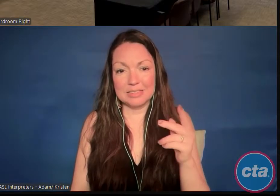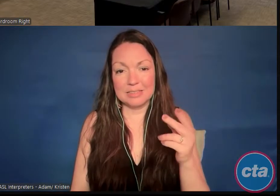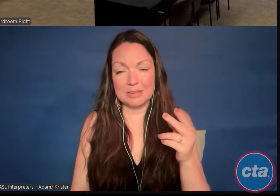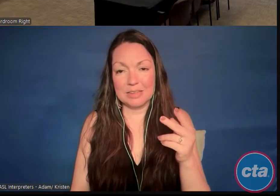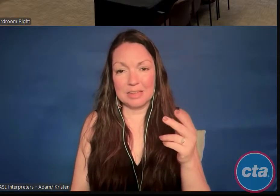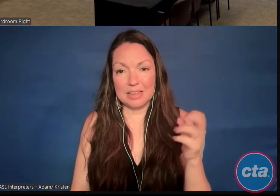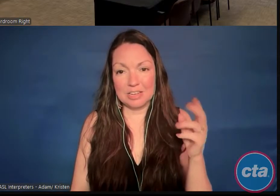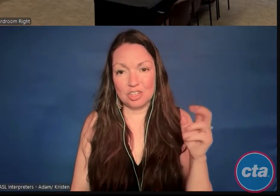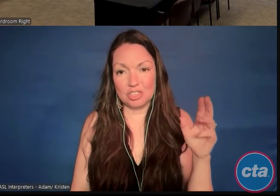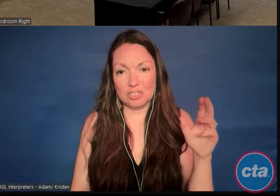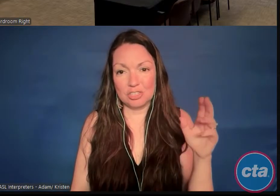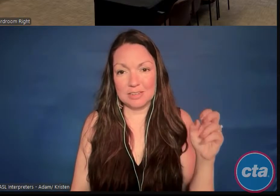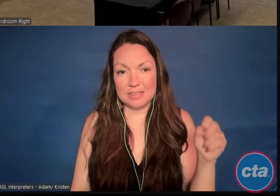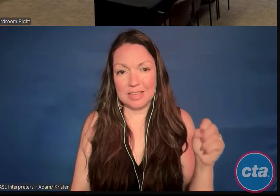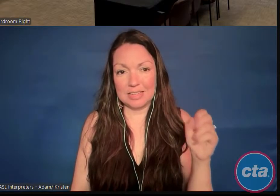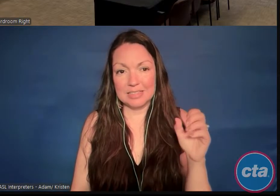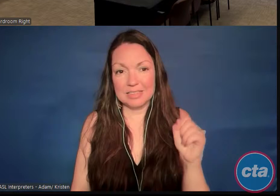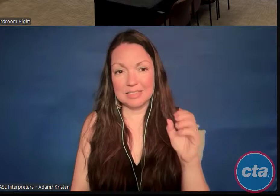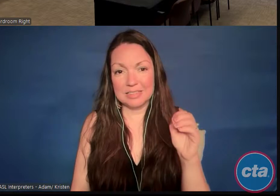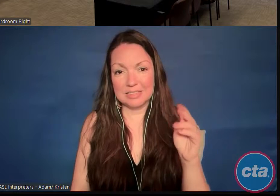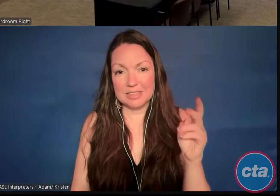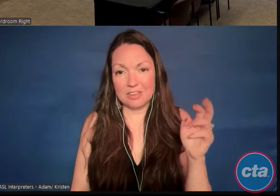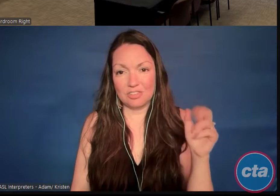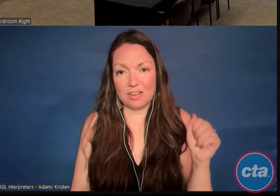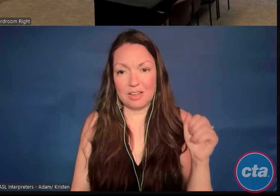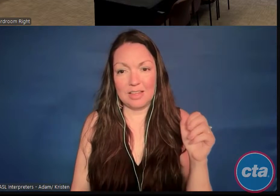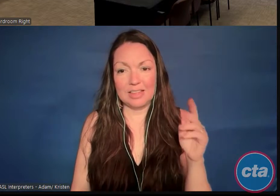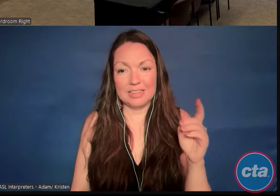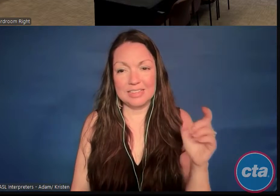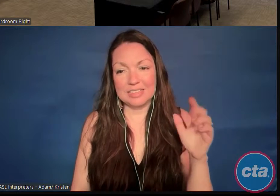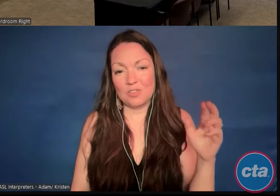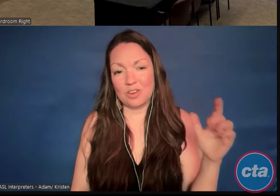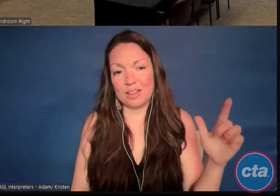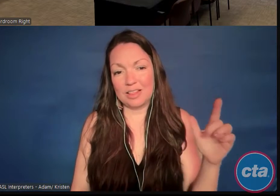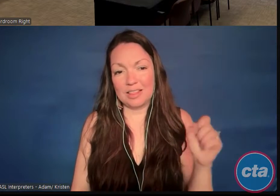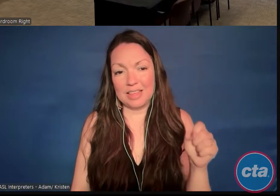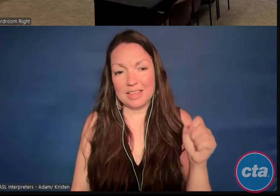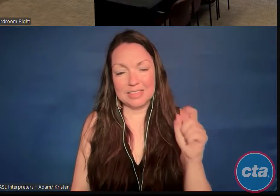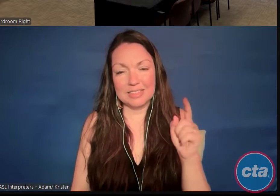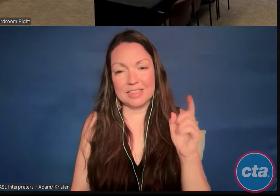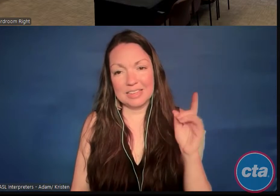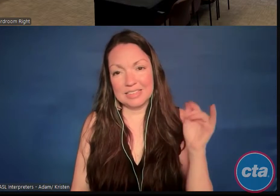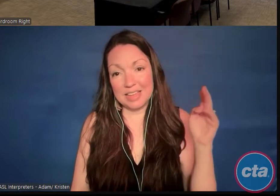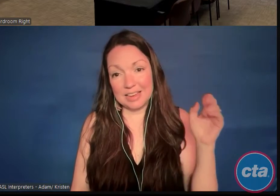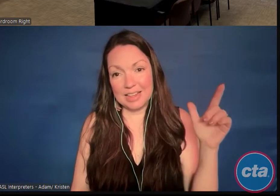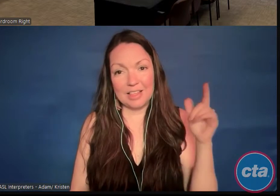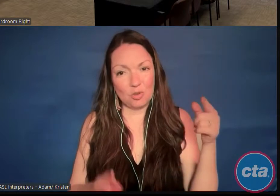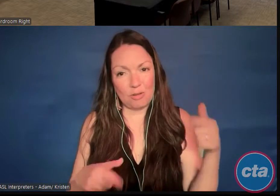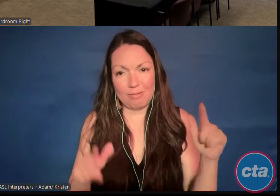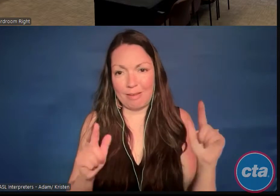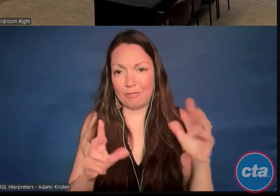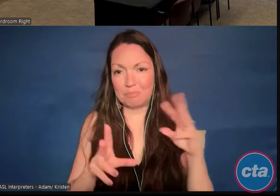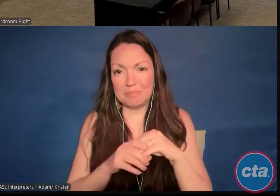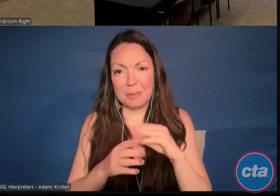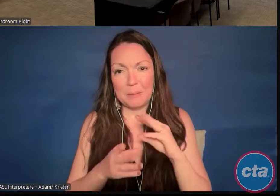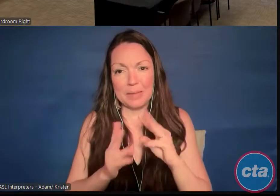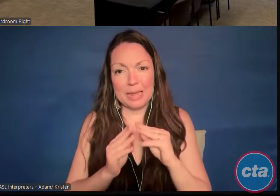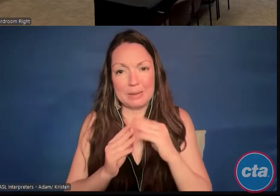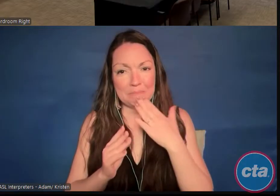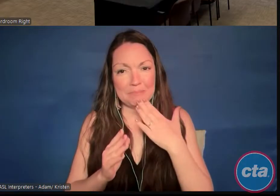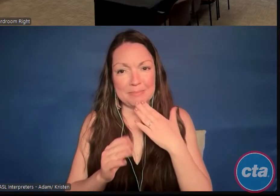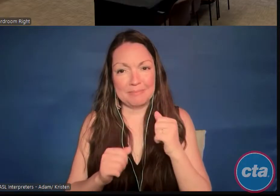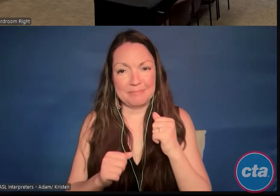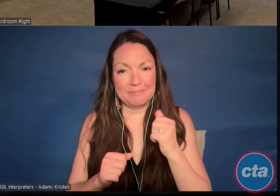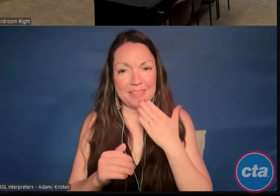Yes. and Sonia Del Rio. Yes. We are having quite a. Danielle Stanley, you are permitted to be in the meeting. Thank